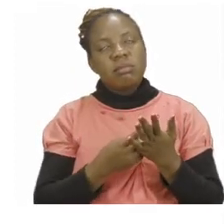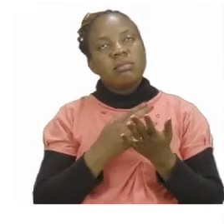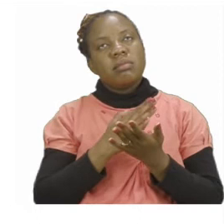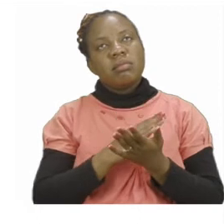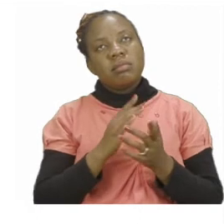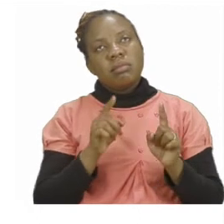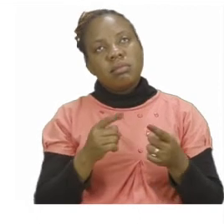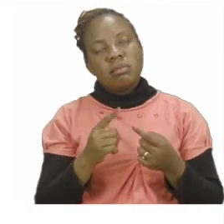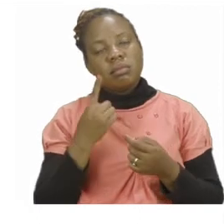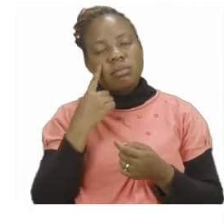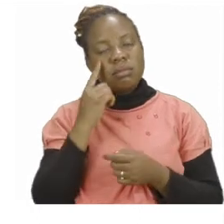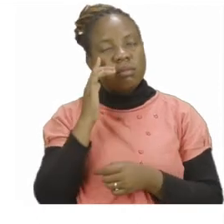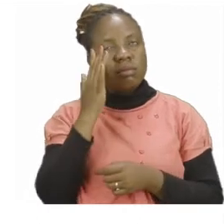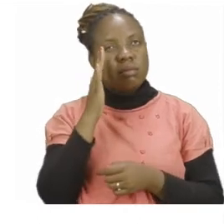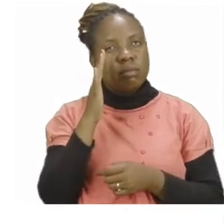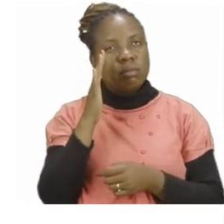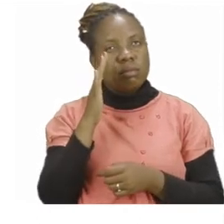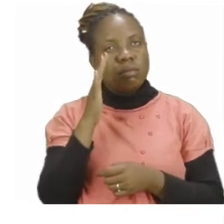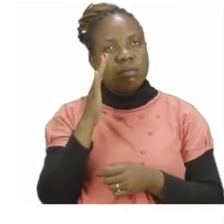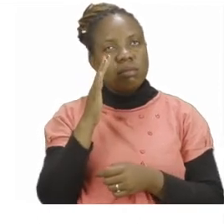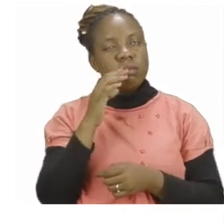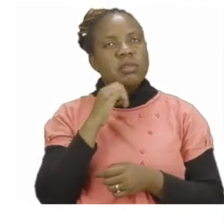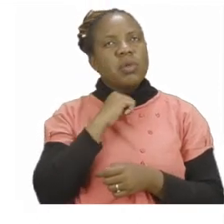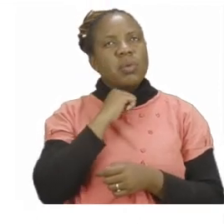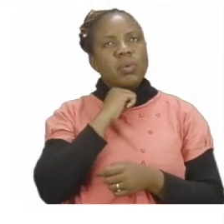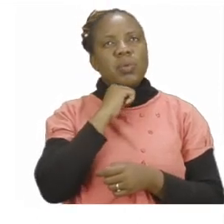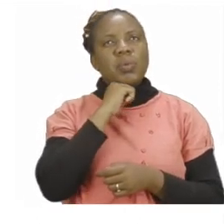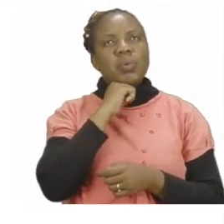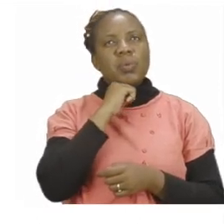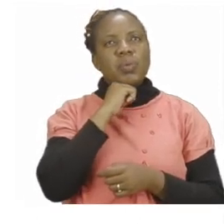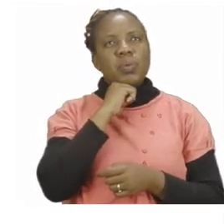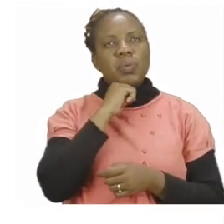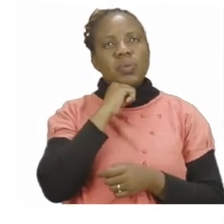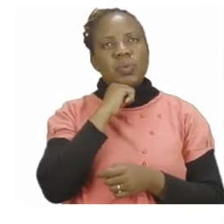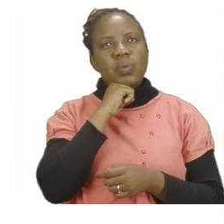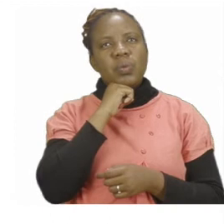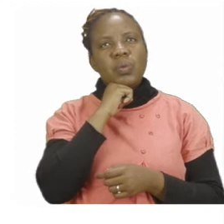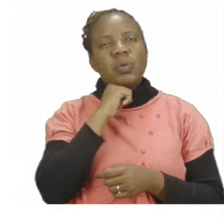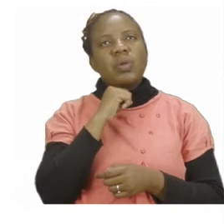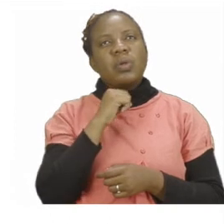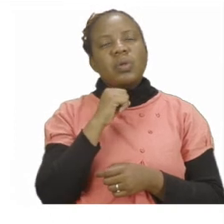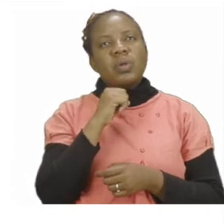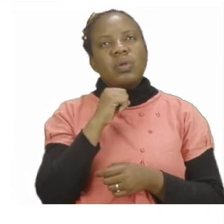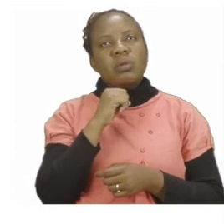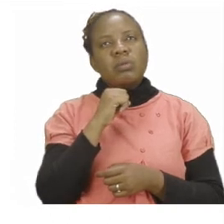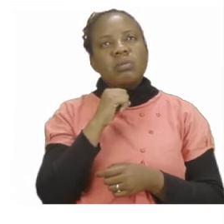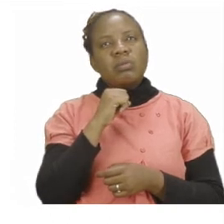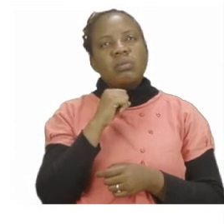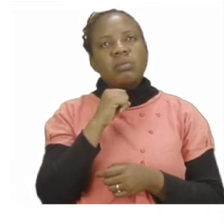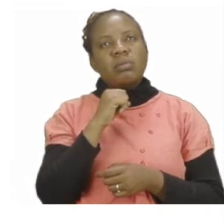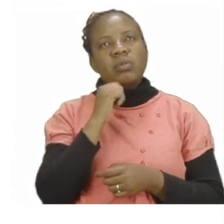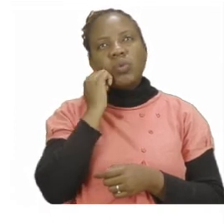a tree, ice cream, a park bench, play area, a